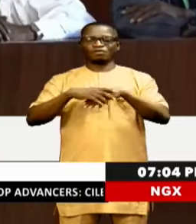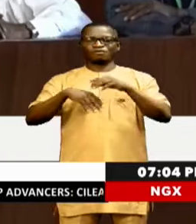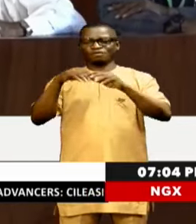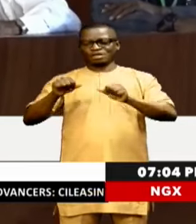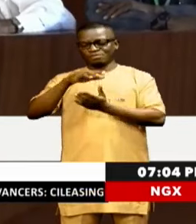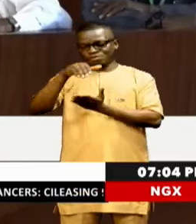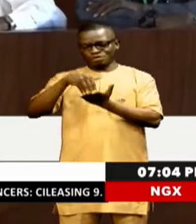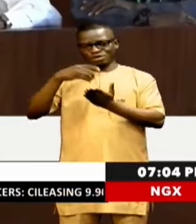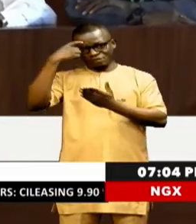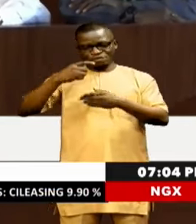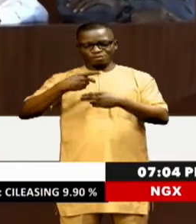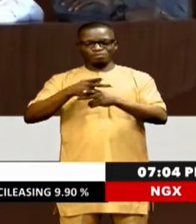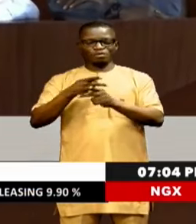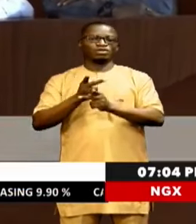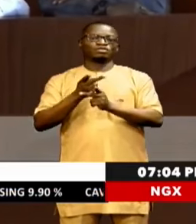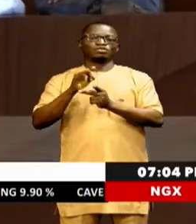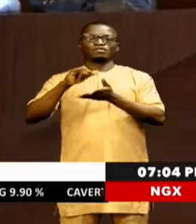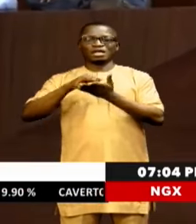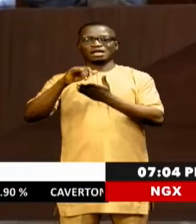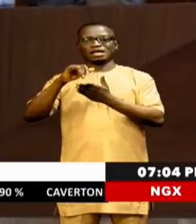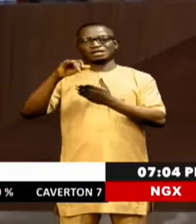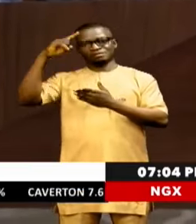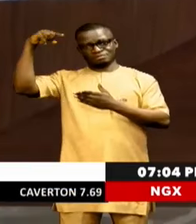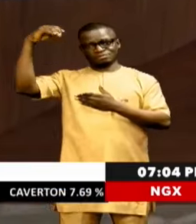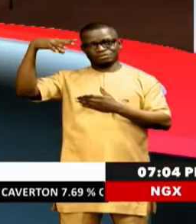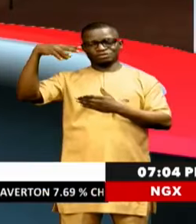the construction of the modular solar units.